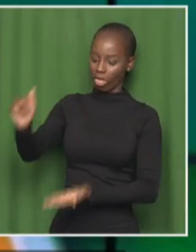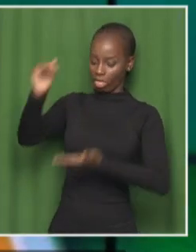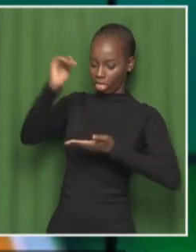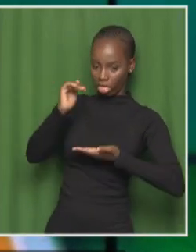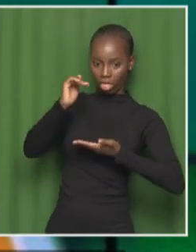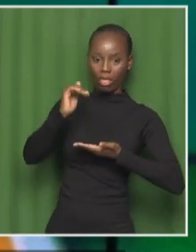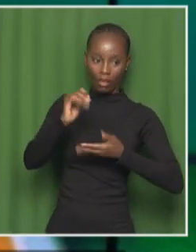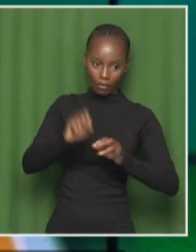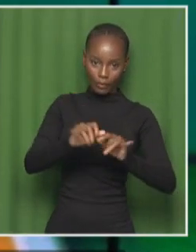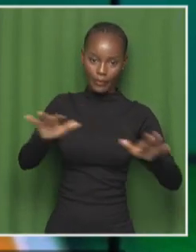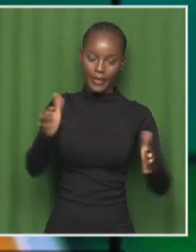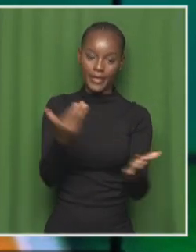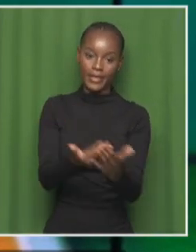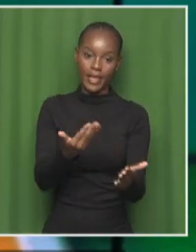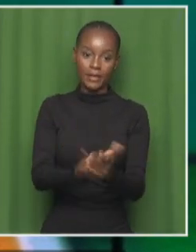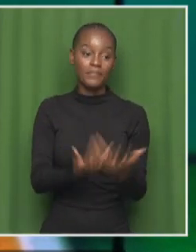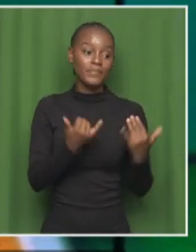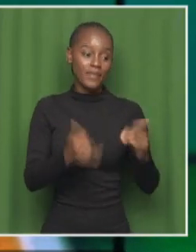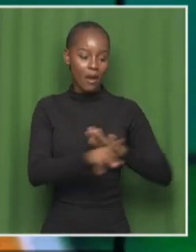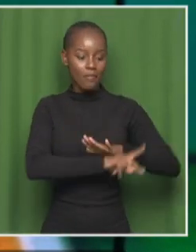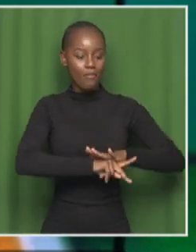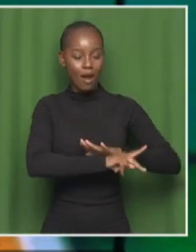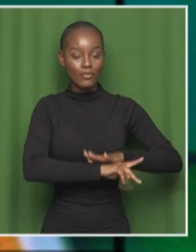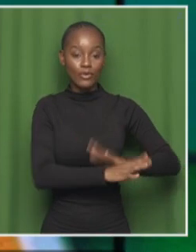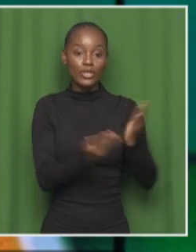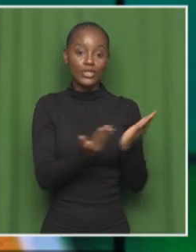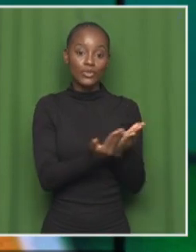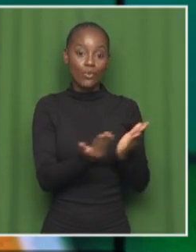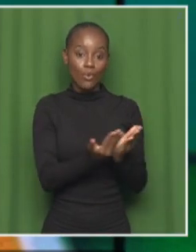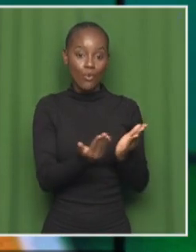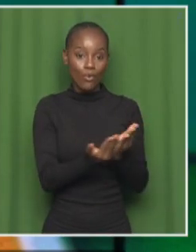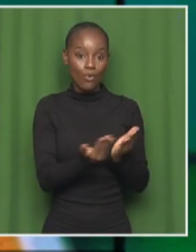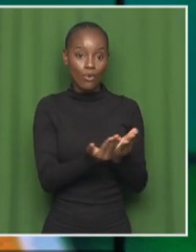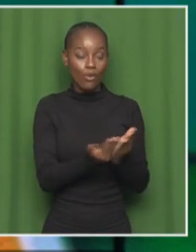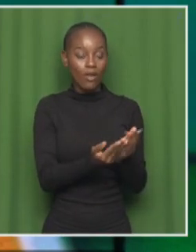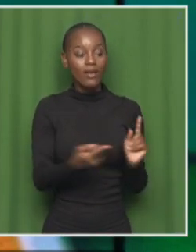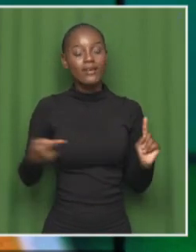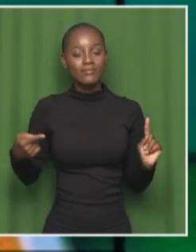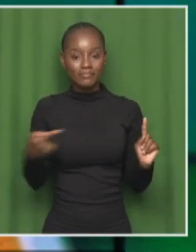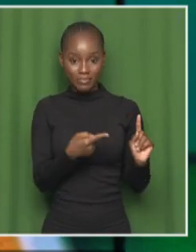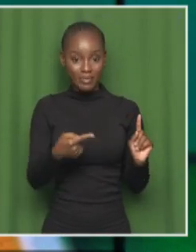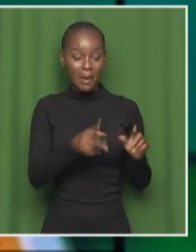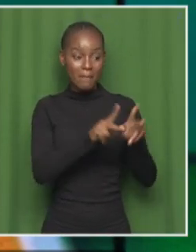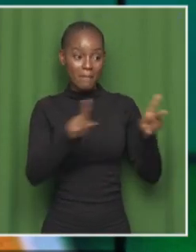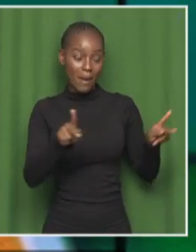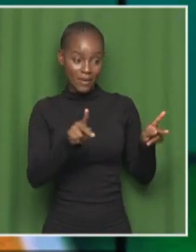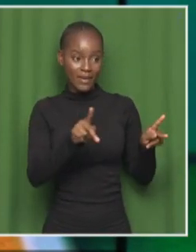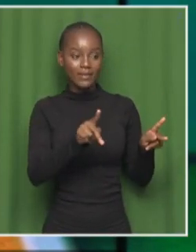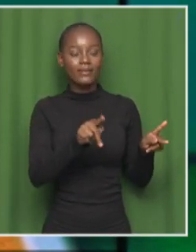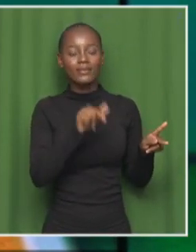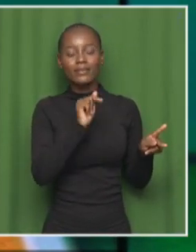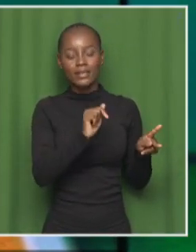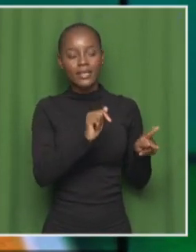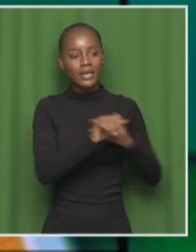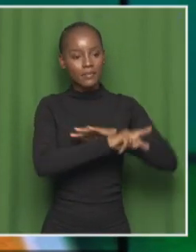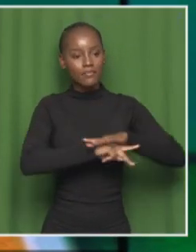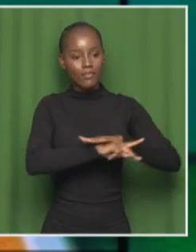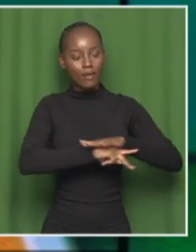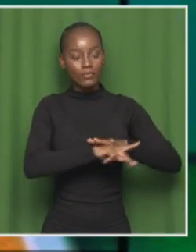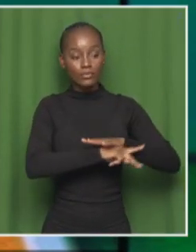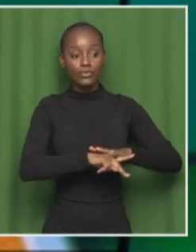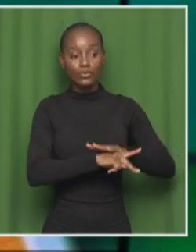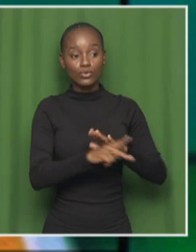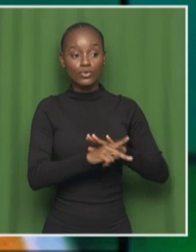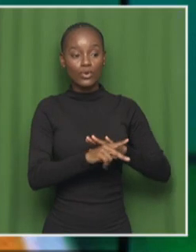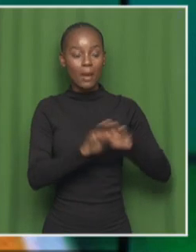Ward Primary School. It's in Saxon Ward. It's about the best public primary school in Johannesburg. Yes. Okay. So